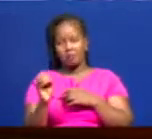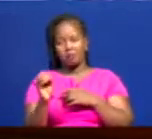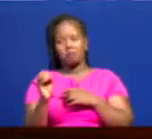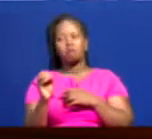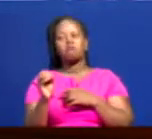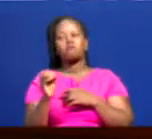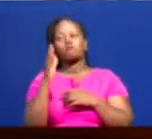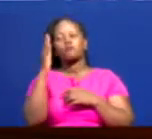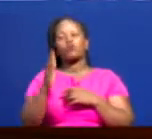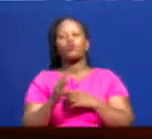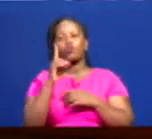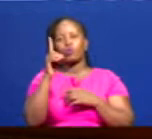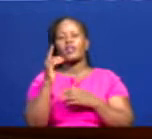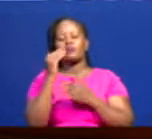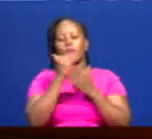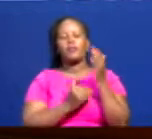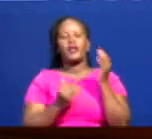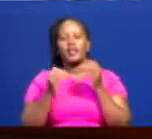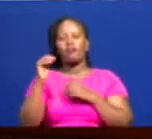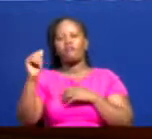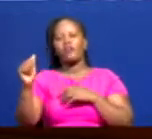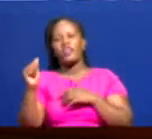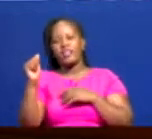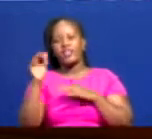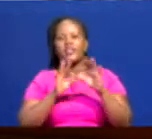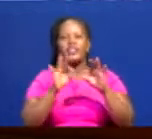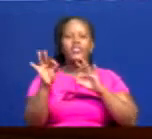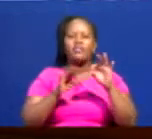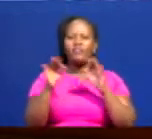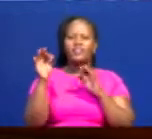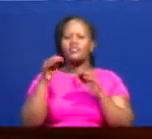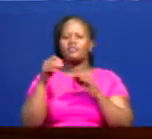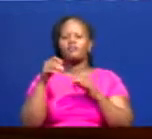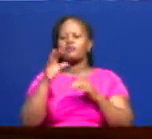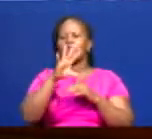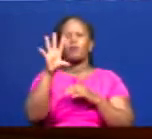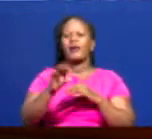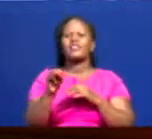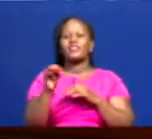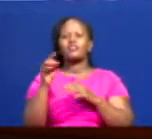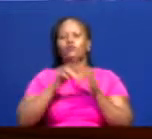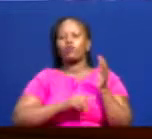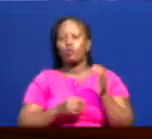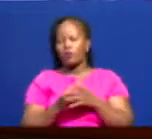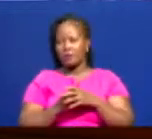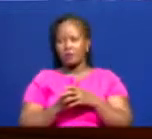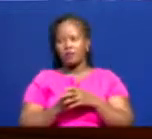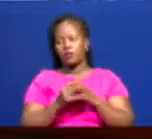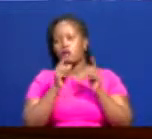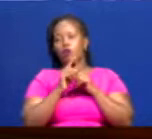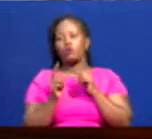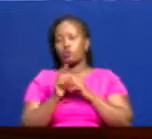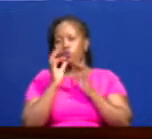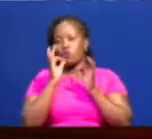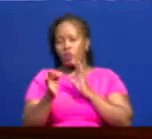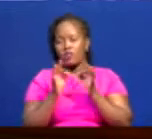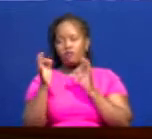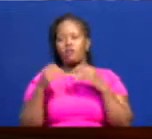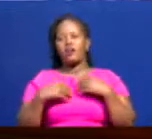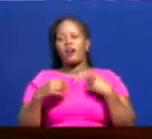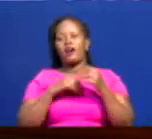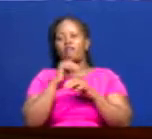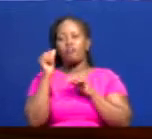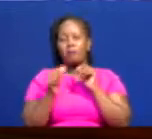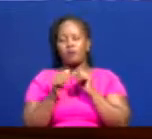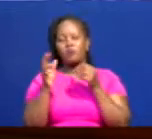Clause 1, Paragraph A, defines what a budget is as a document that contains both revenue and